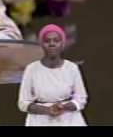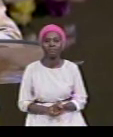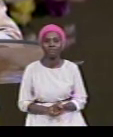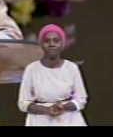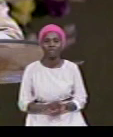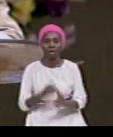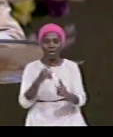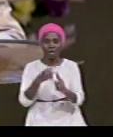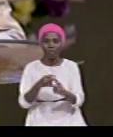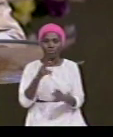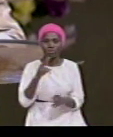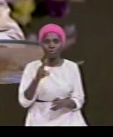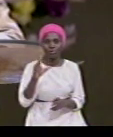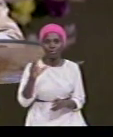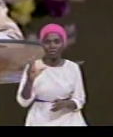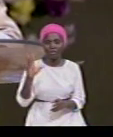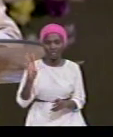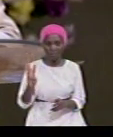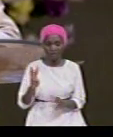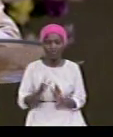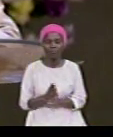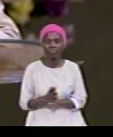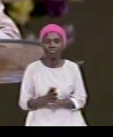9263 plus